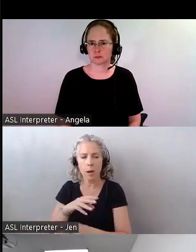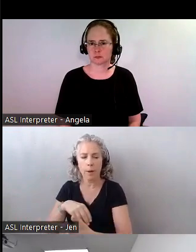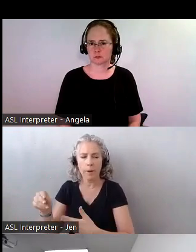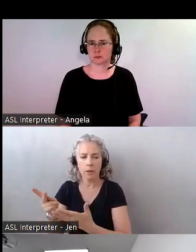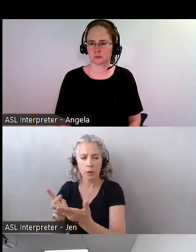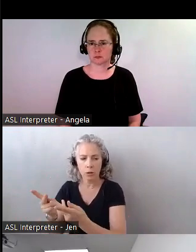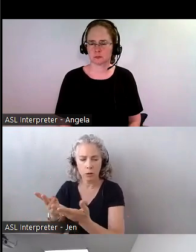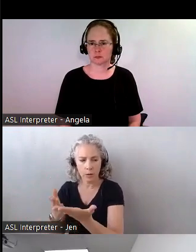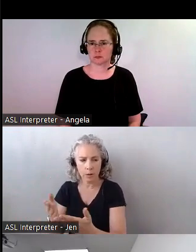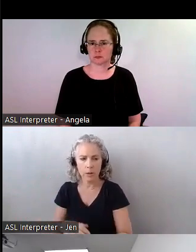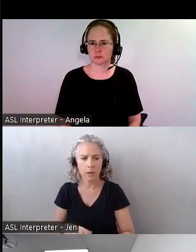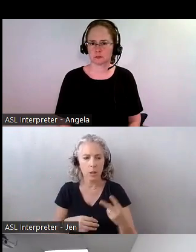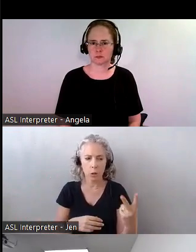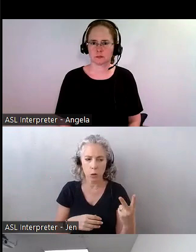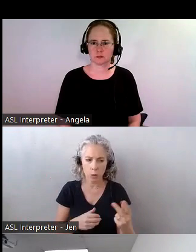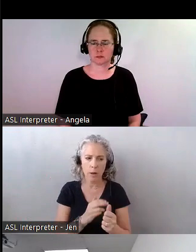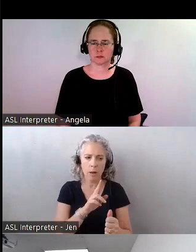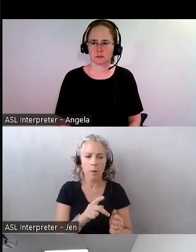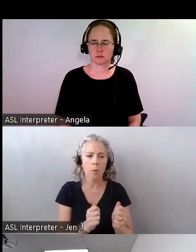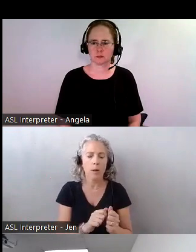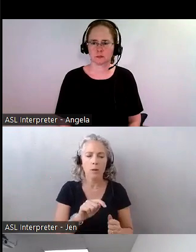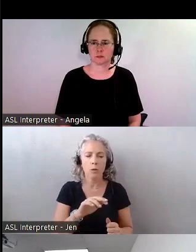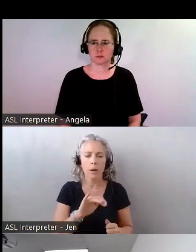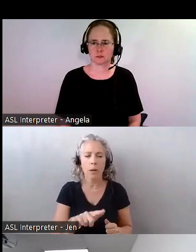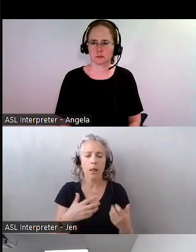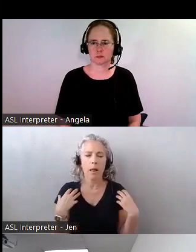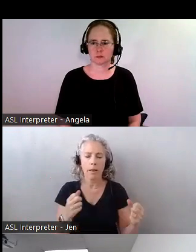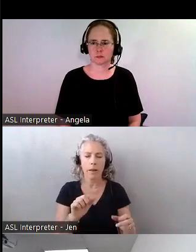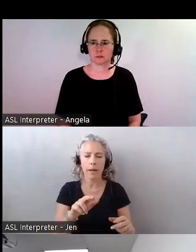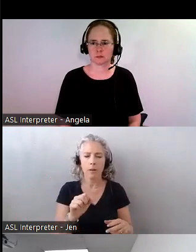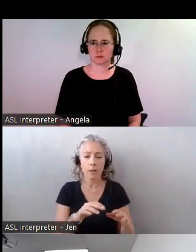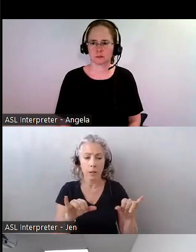them were followed up by the tribal healthcare system because they were